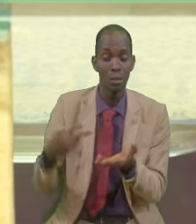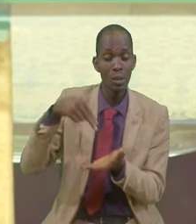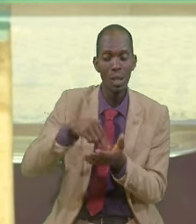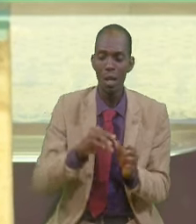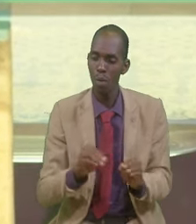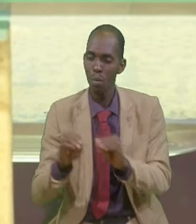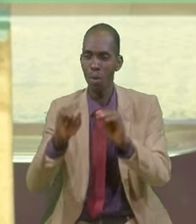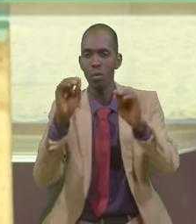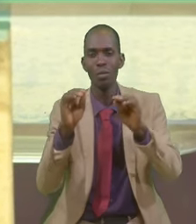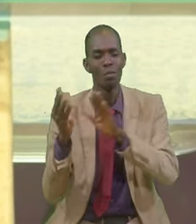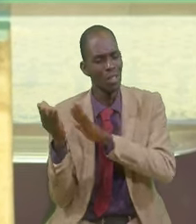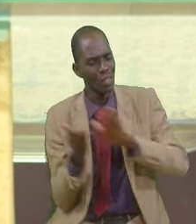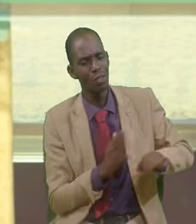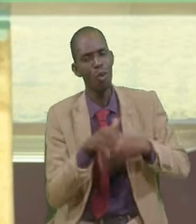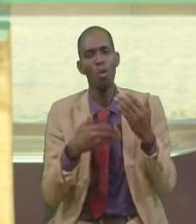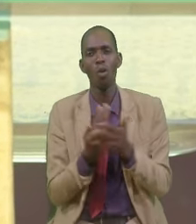Leave all the fears behind you.